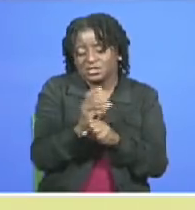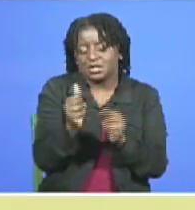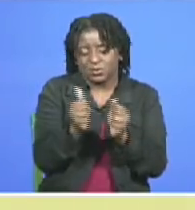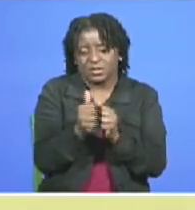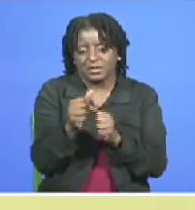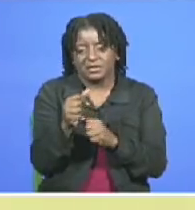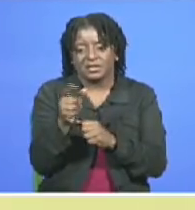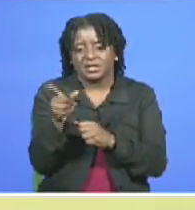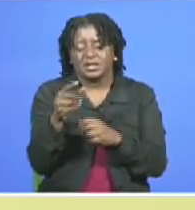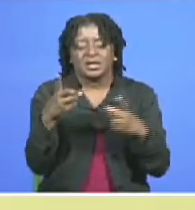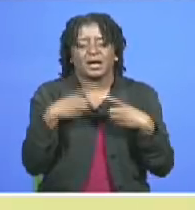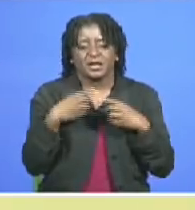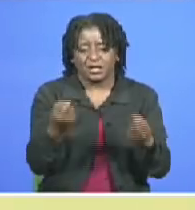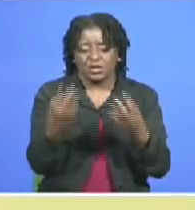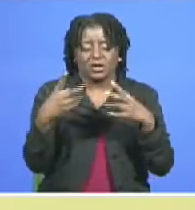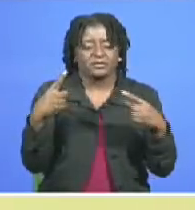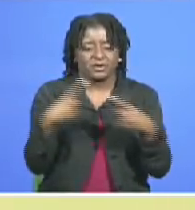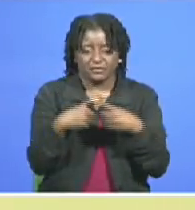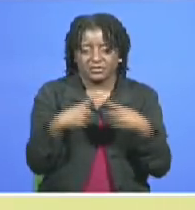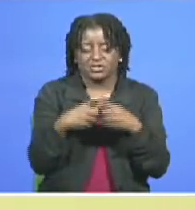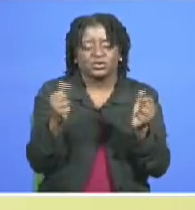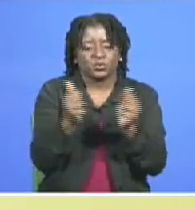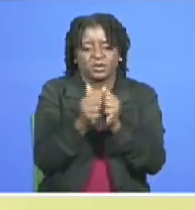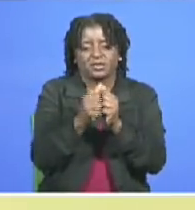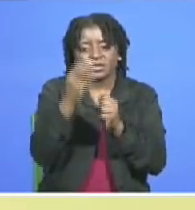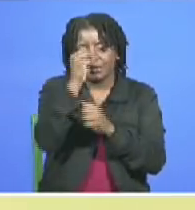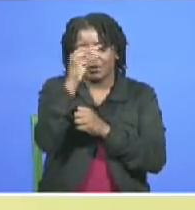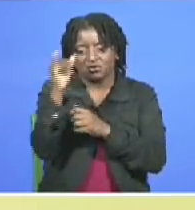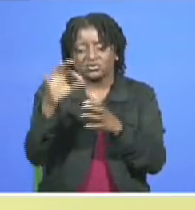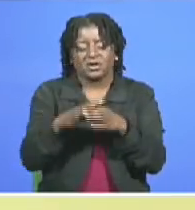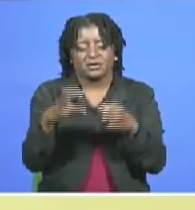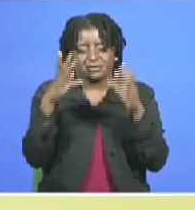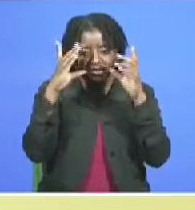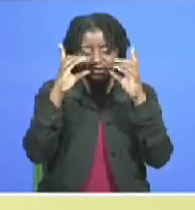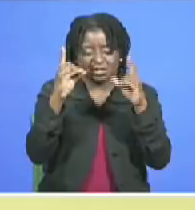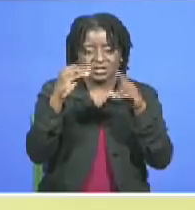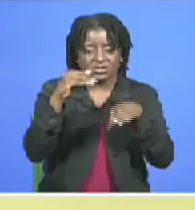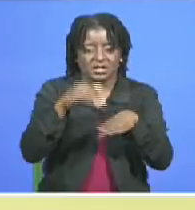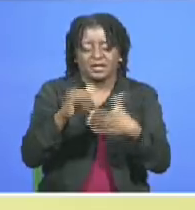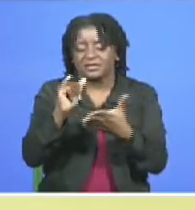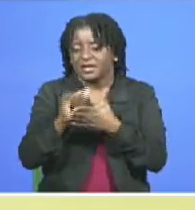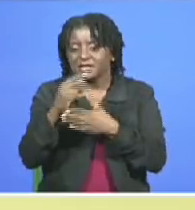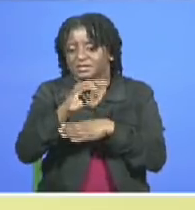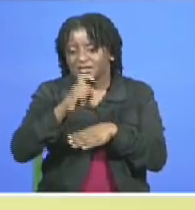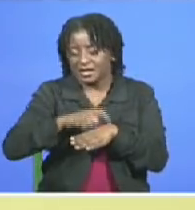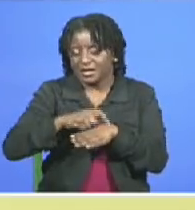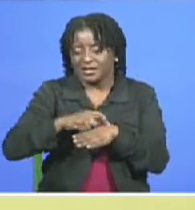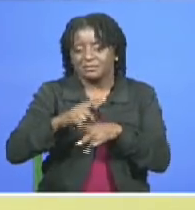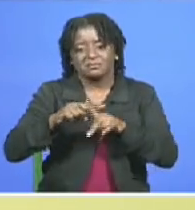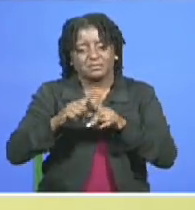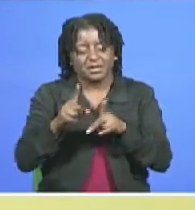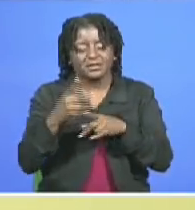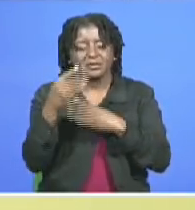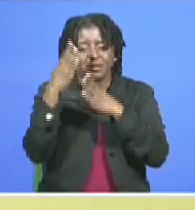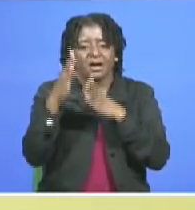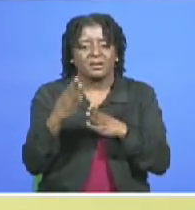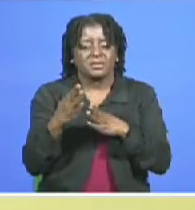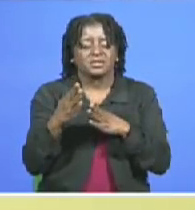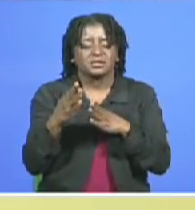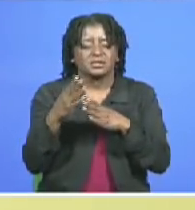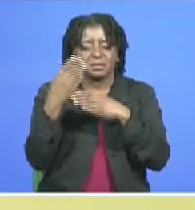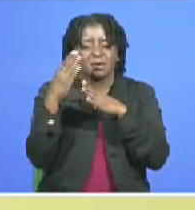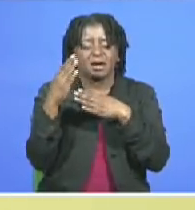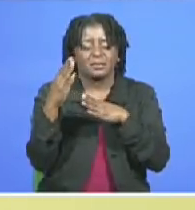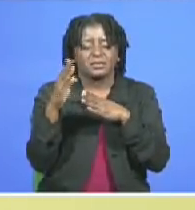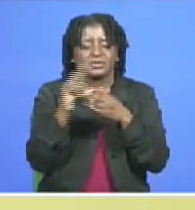he had a lot of confrontations with the Ministry of Education at that time. But, of course, the Bahamas Union of